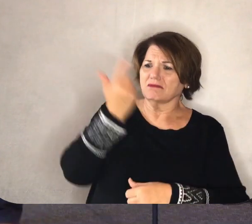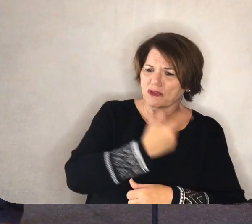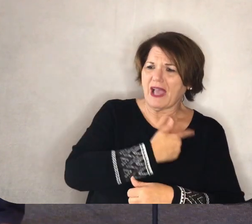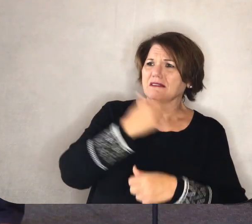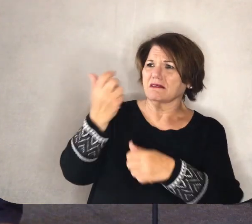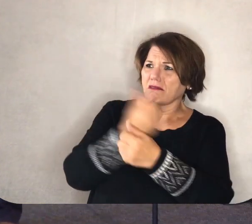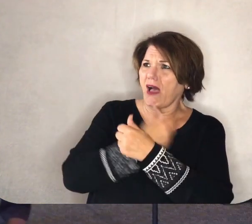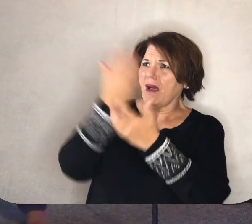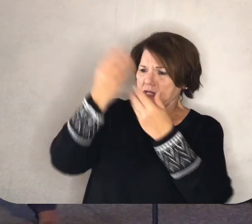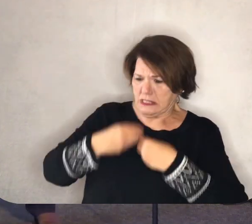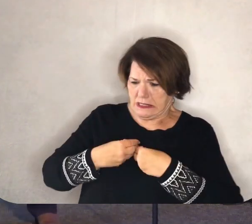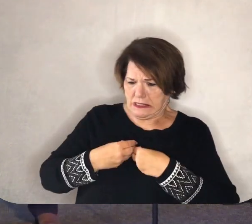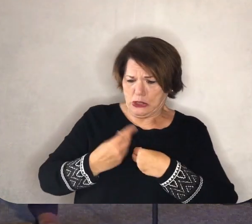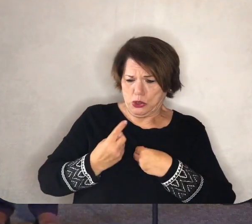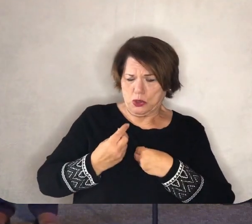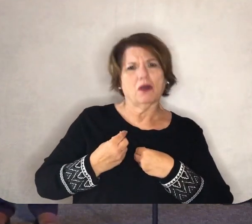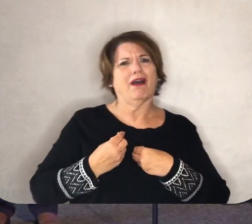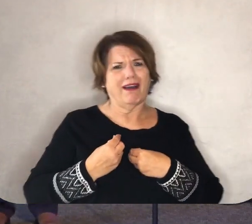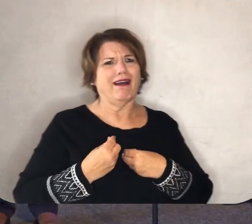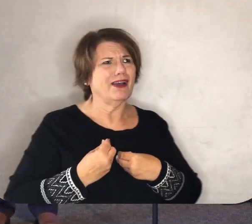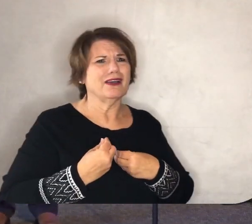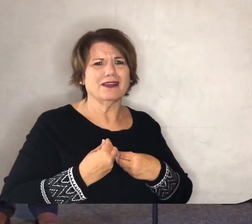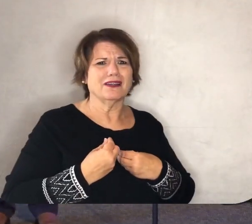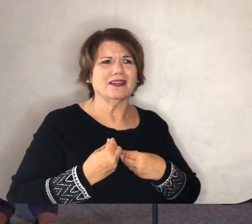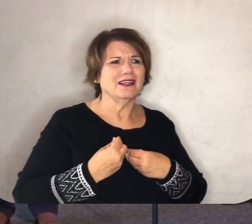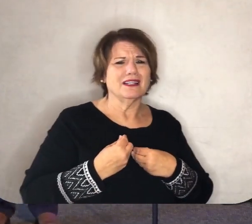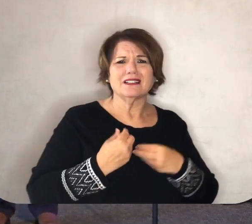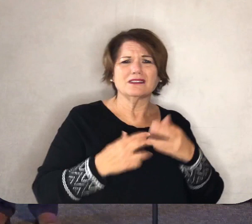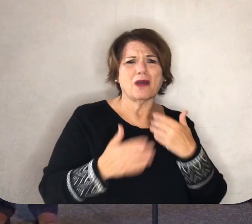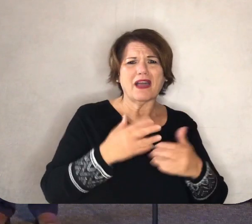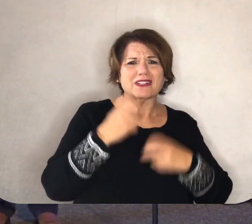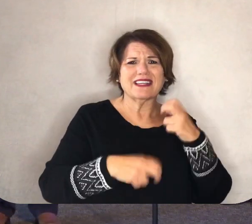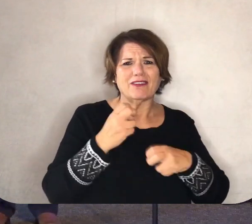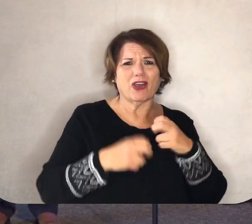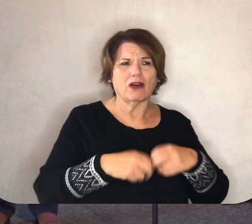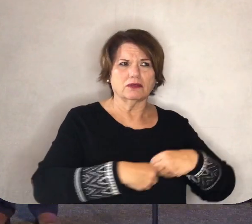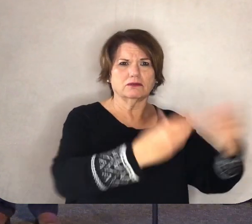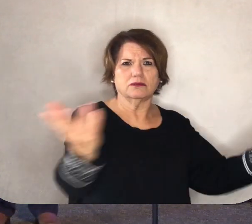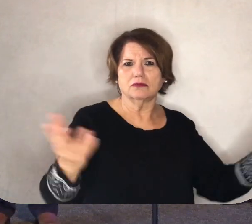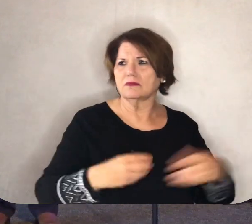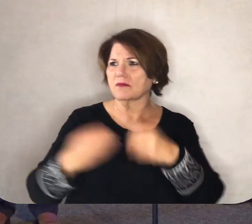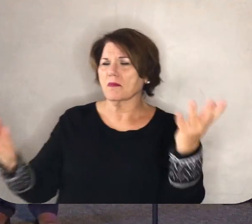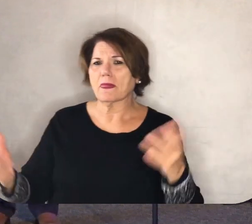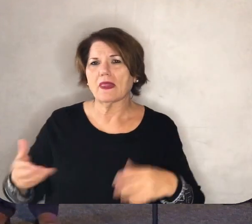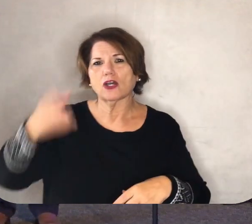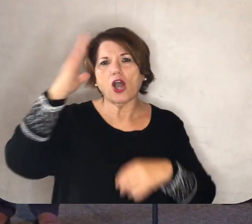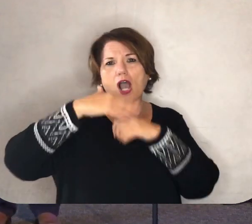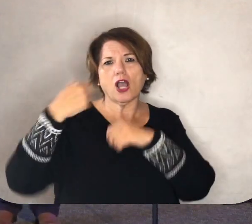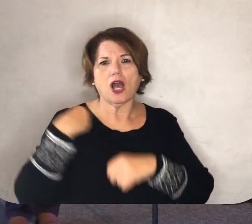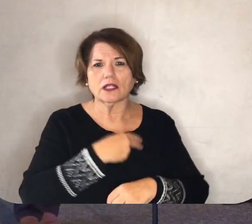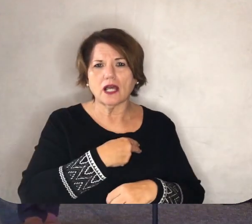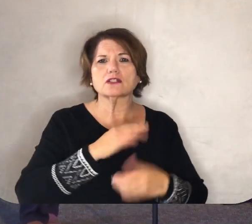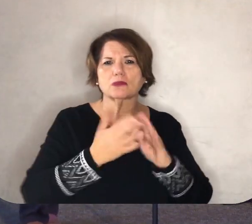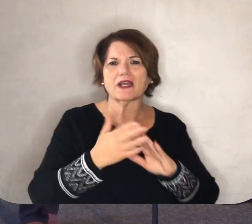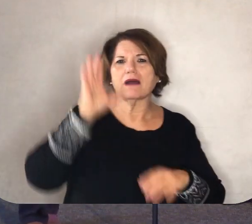do something with it, even at a time of a pandemic, even the difficult challenges that we have ahead of us, God is still calling us to be